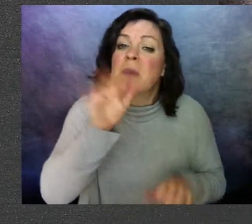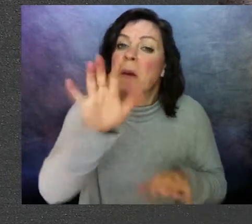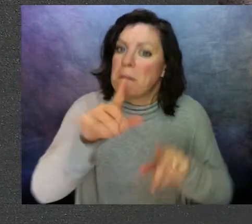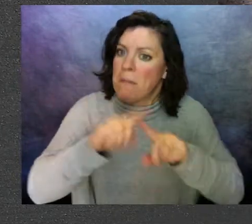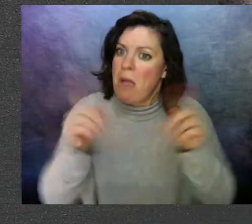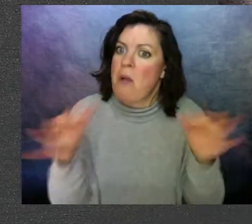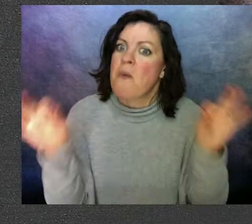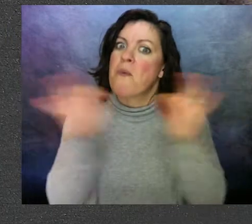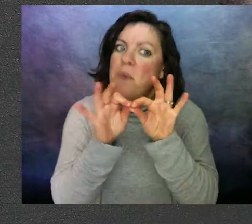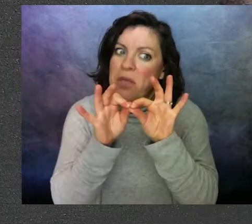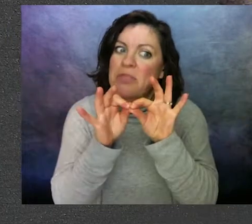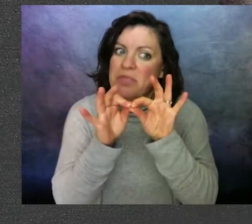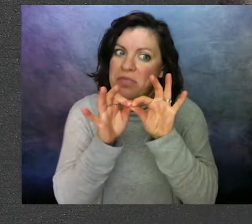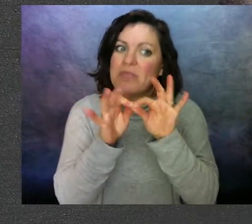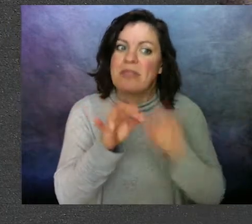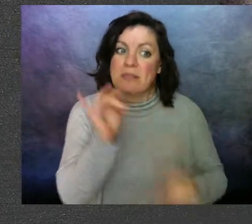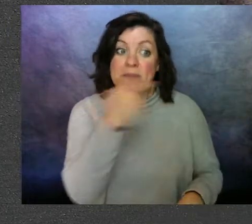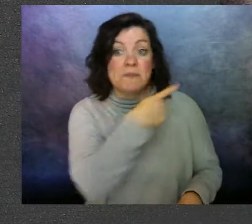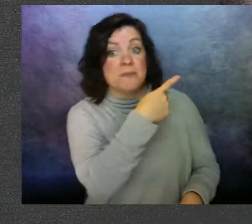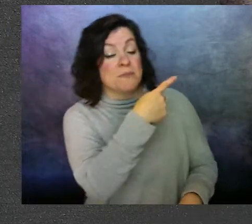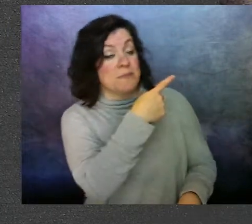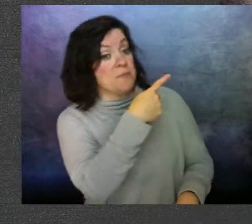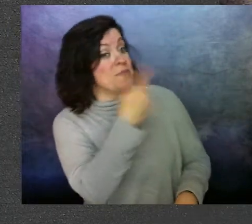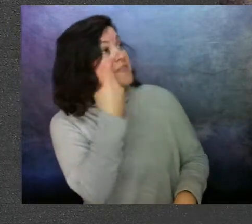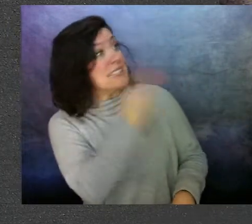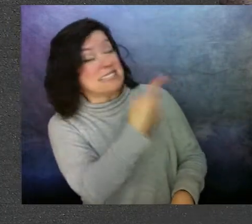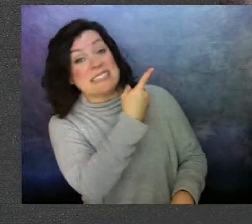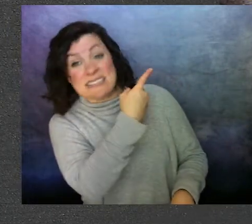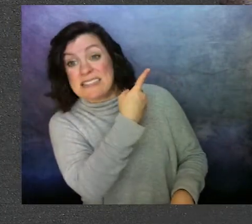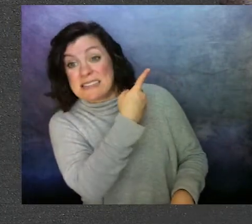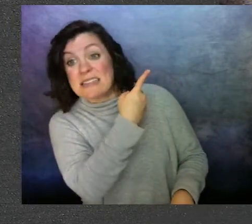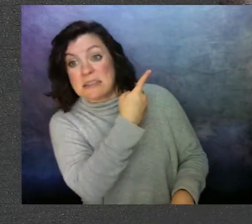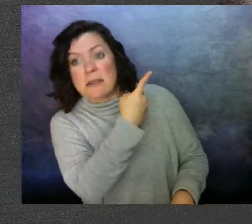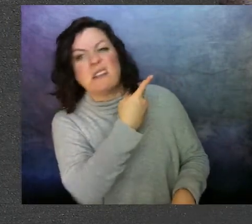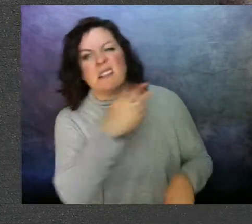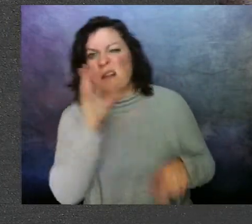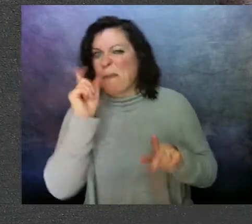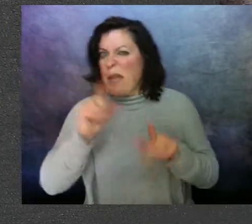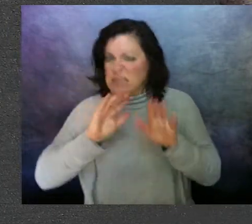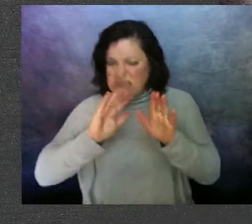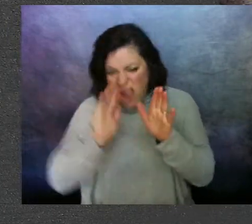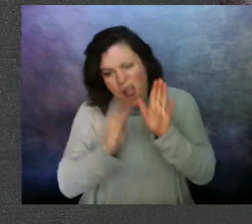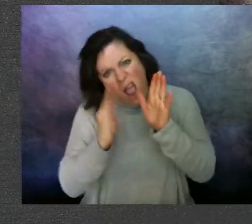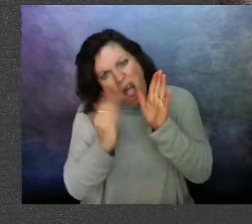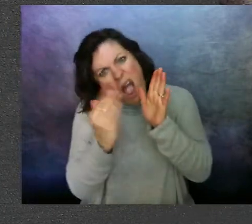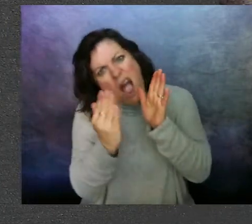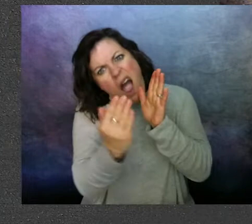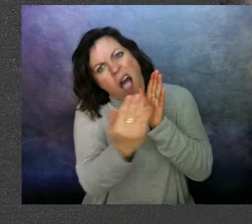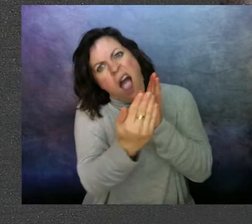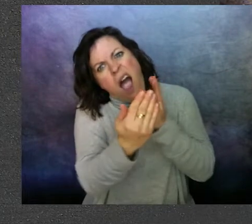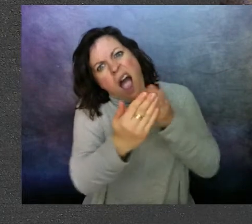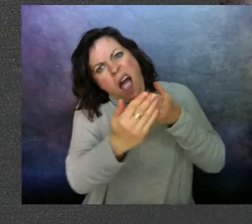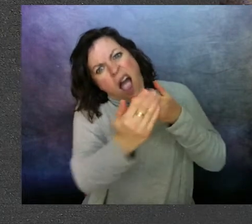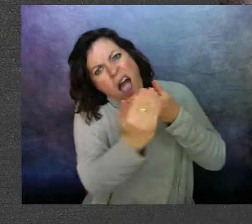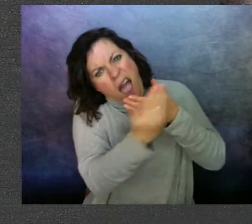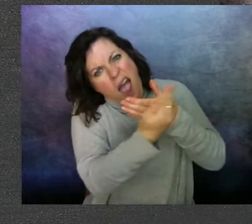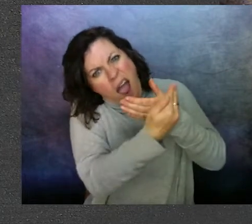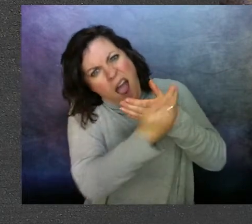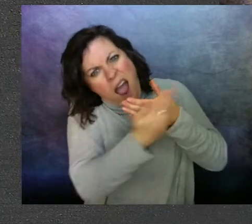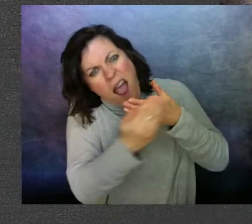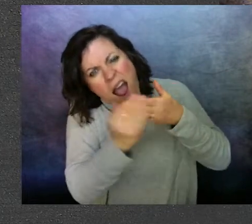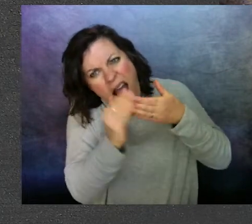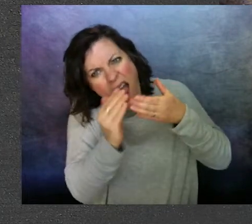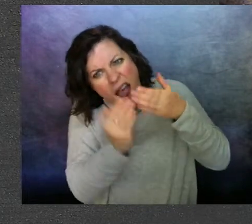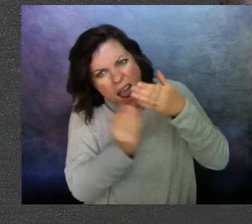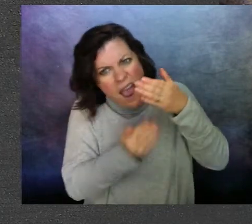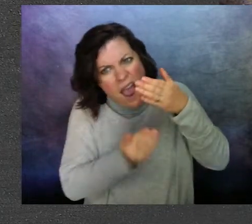the whole tissue paper with that Mod Podge. See, it's gonna be completely covered. And you can do this in little sections at a time. You can let it dry,